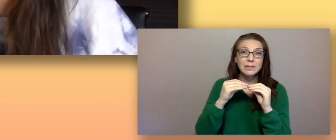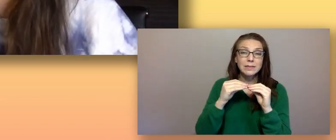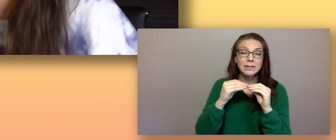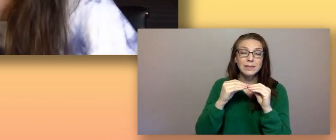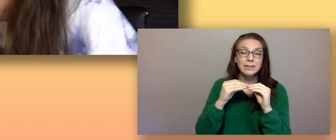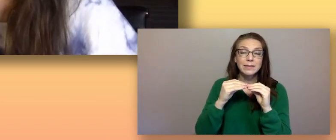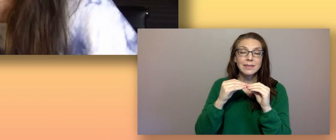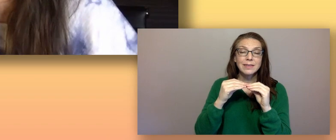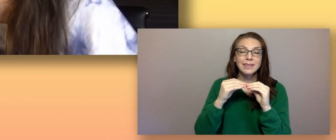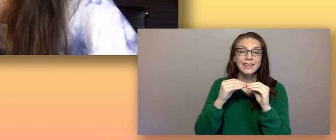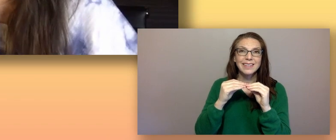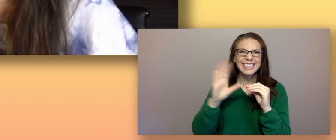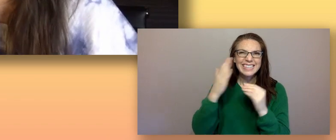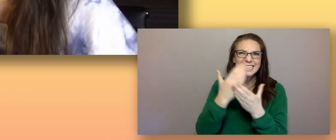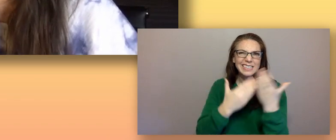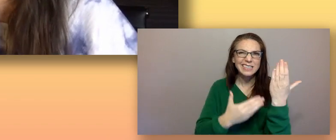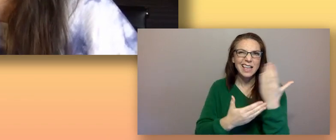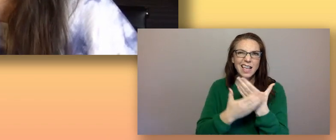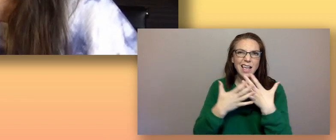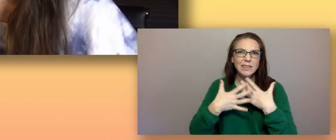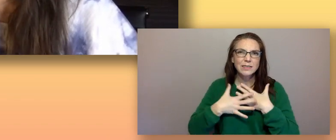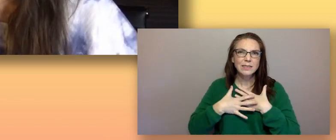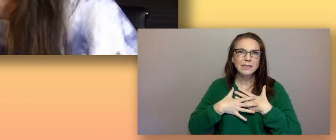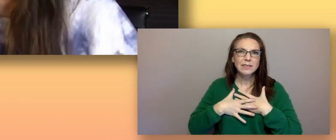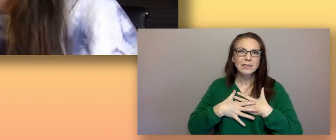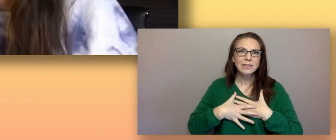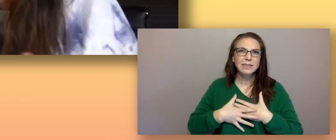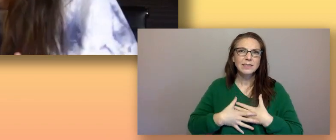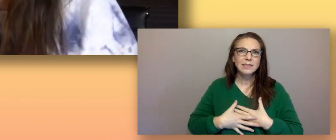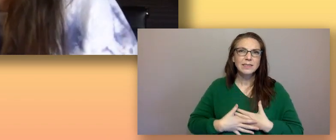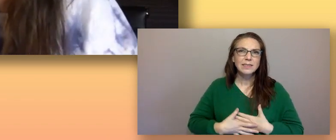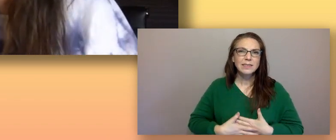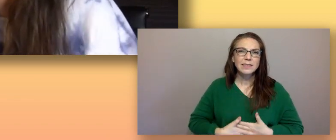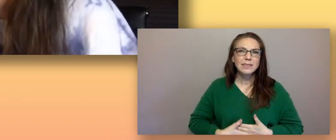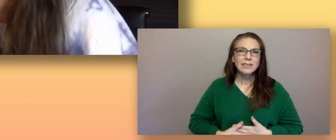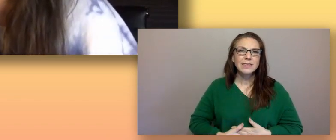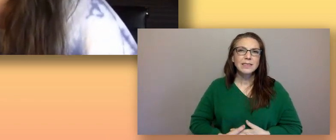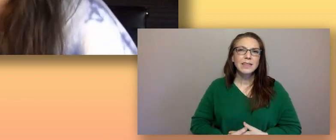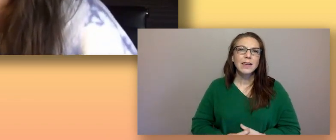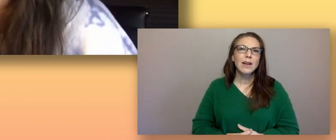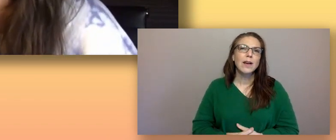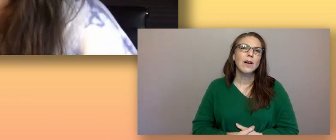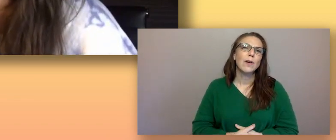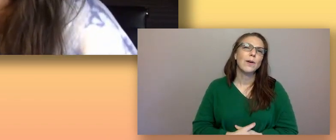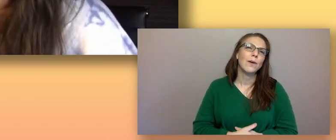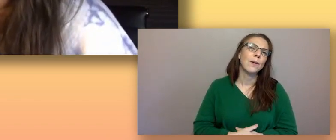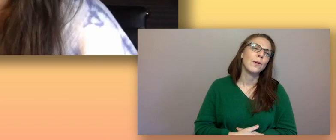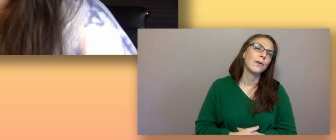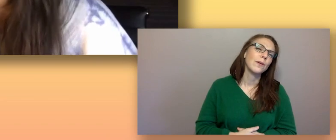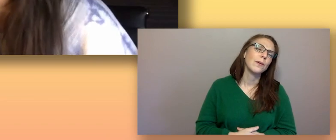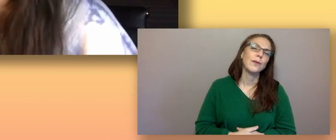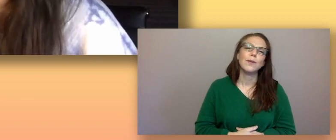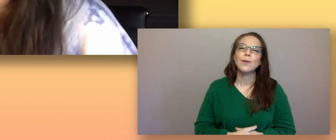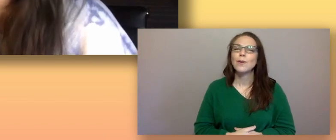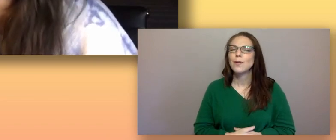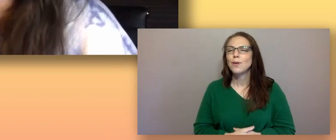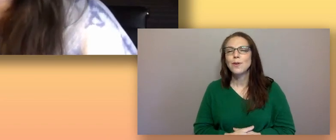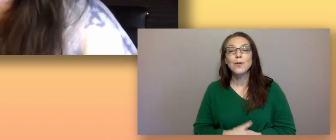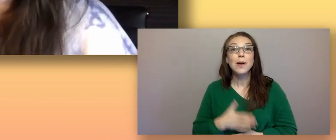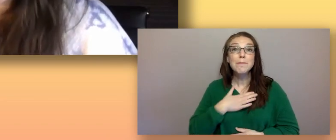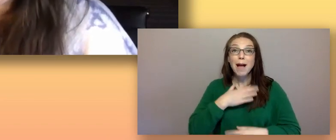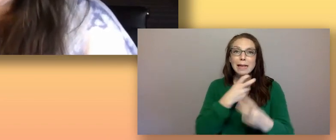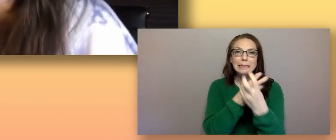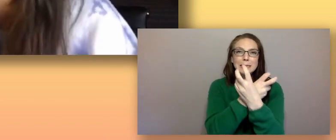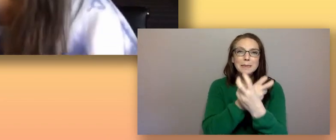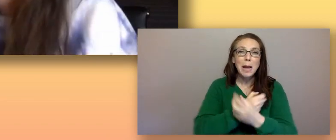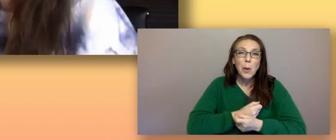he slid his hands around my waist over the exposed skin where my shirt had ridden up from leaning in to kiss him. I got these chills down my